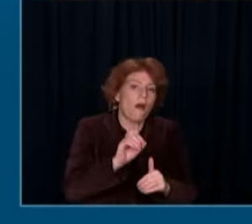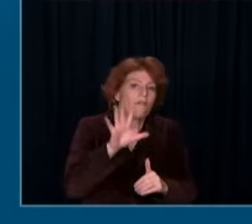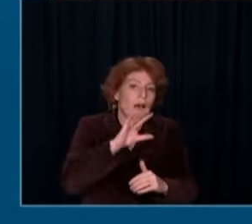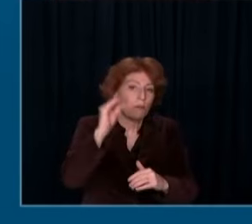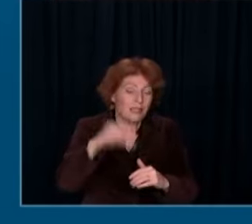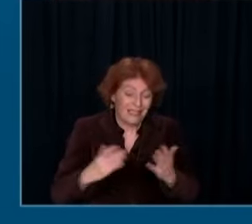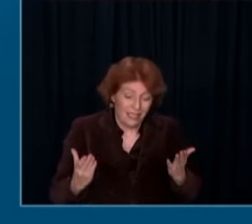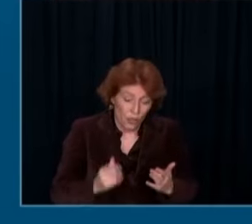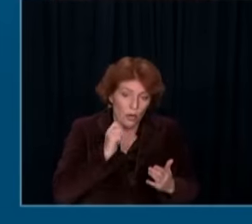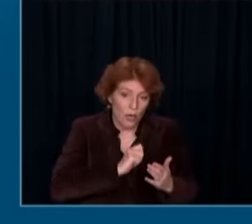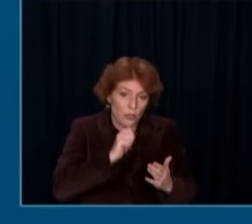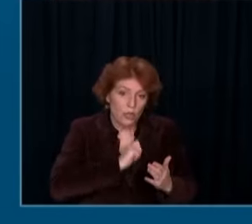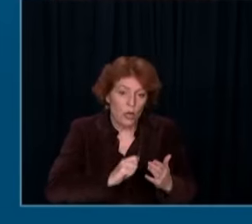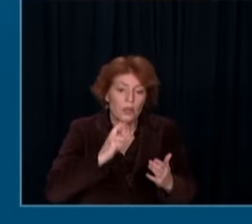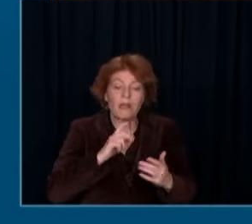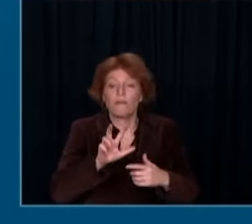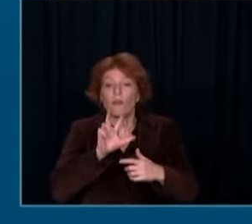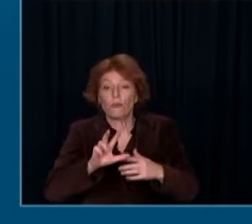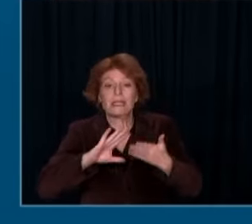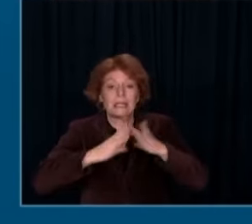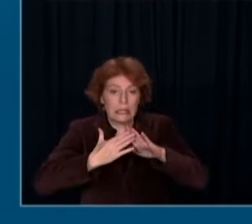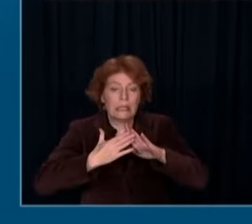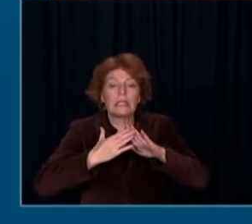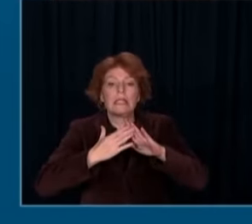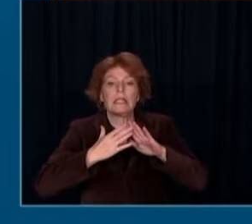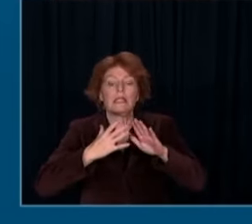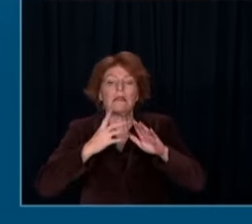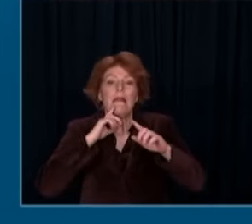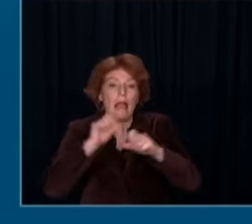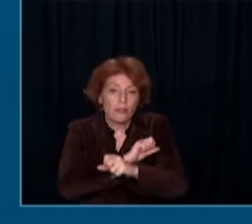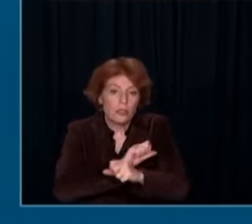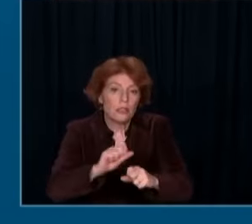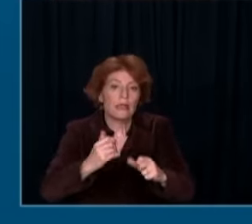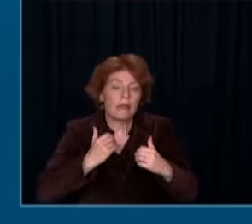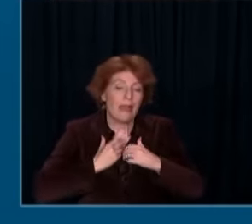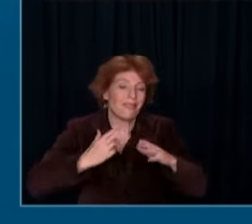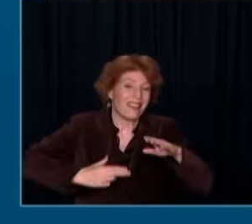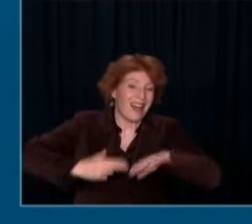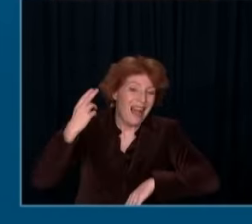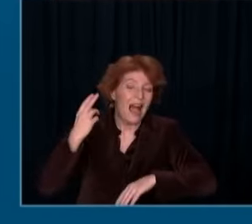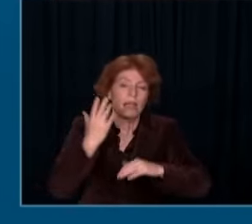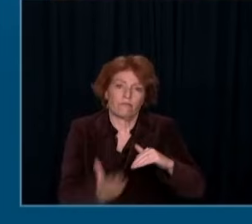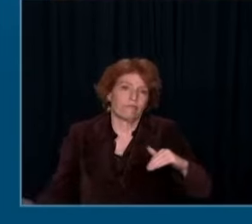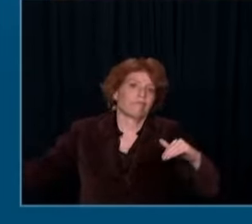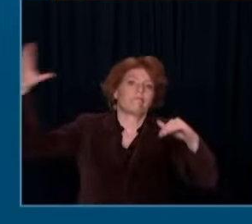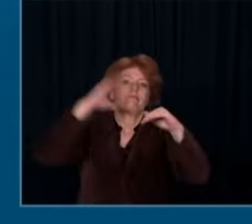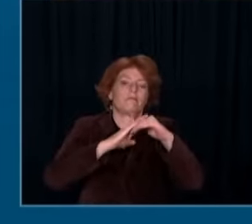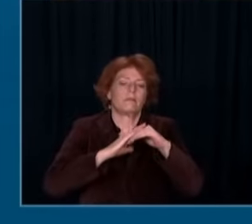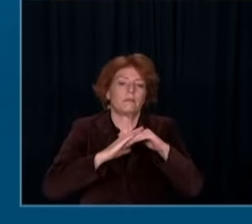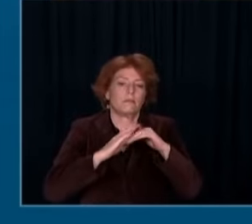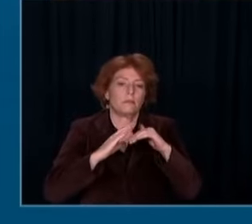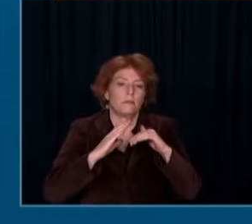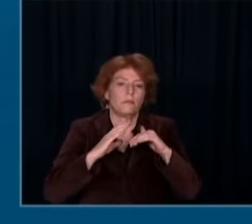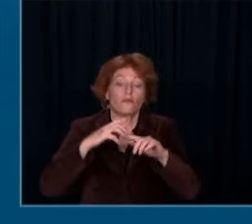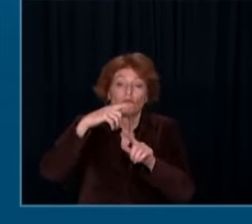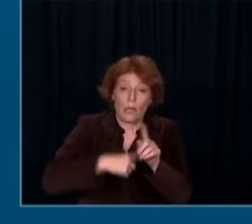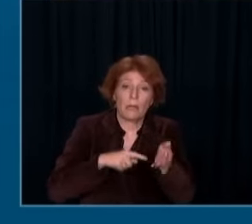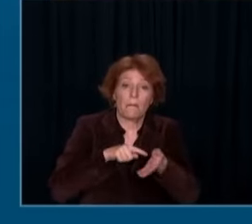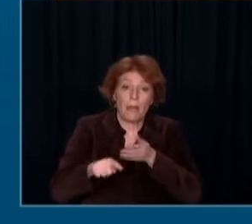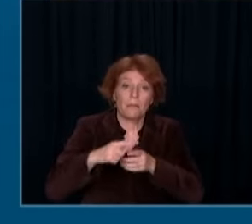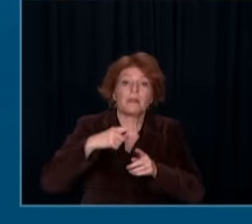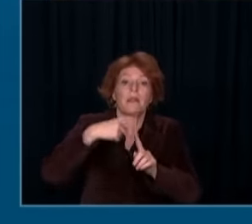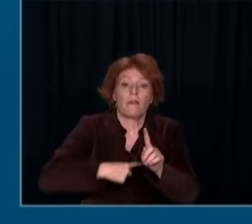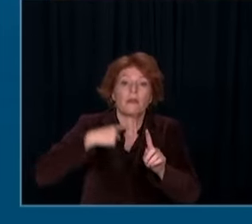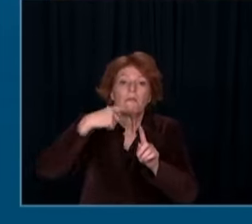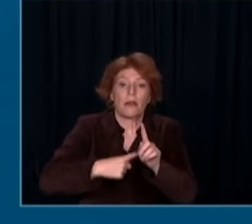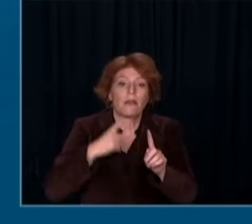105% here in Arizona. And we have three cities that actually have the highest jump in rent payments every